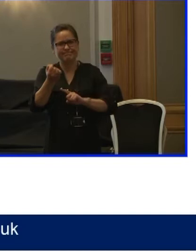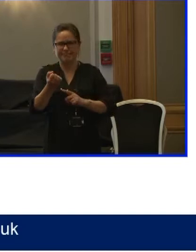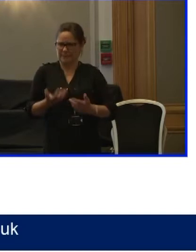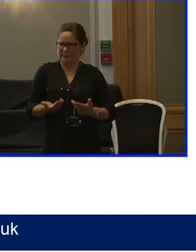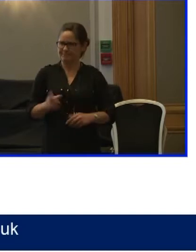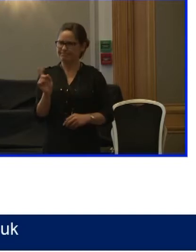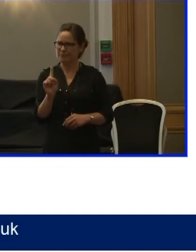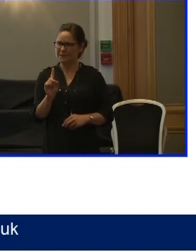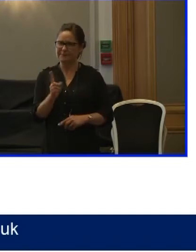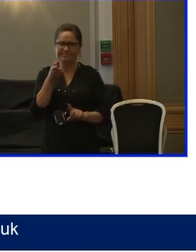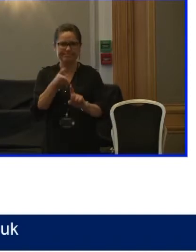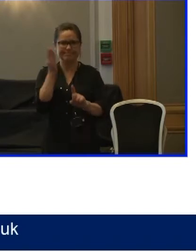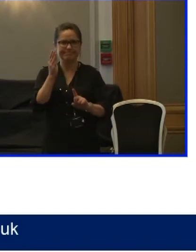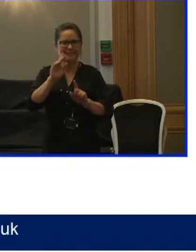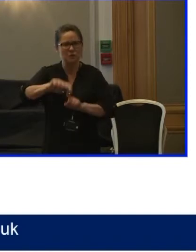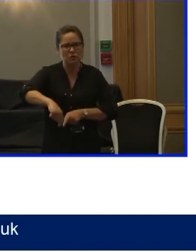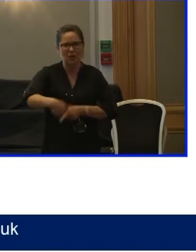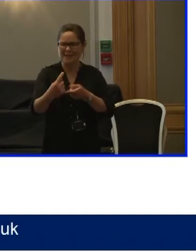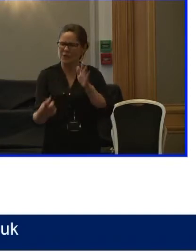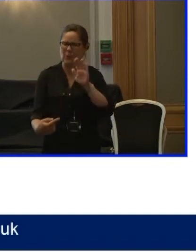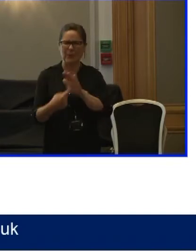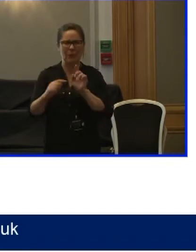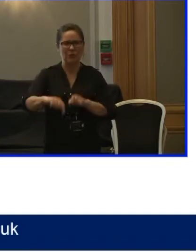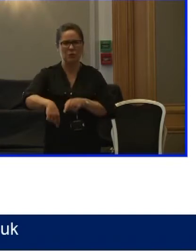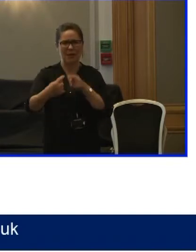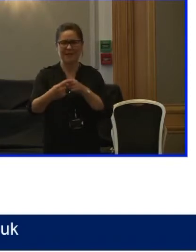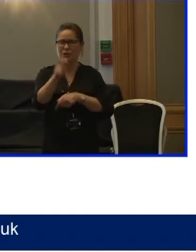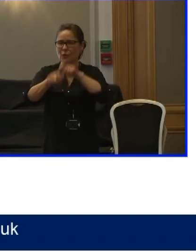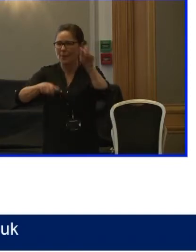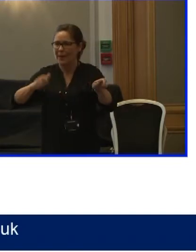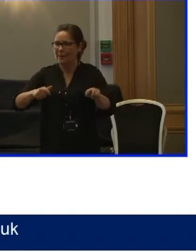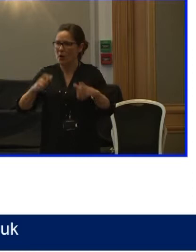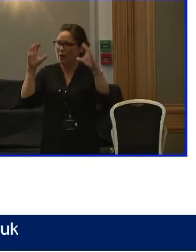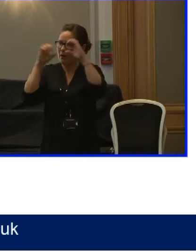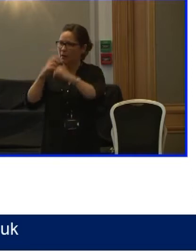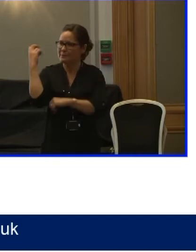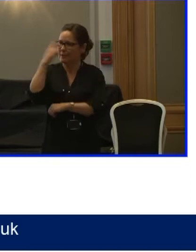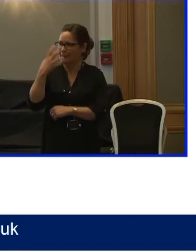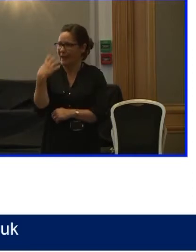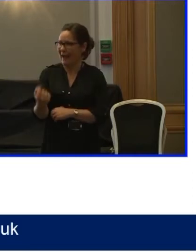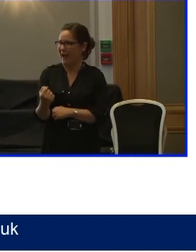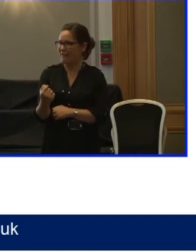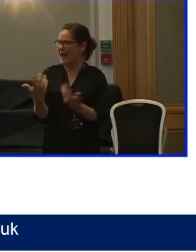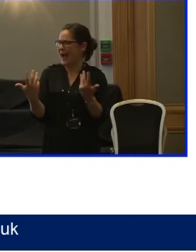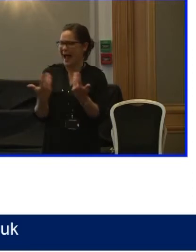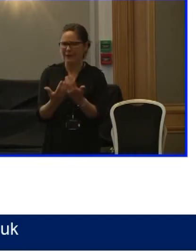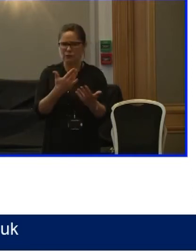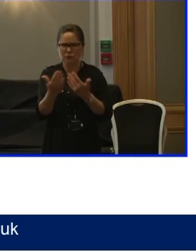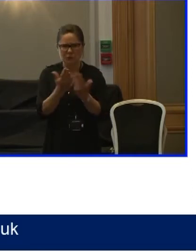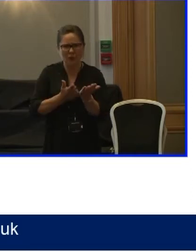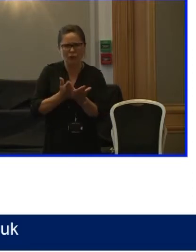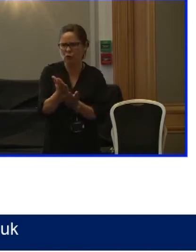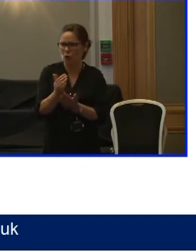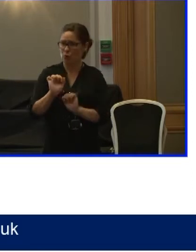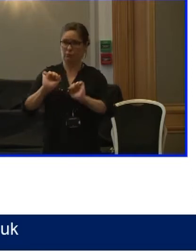the key challenges experienced by people living with inherited sight loss and being able to proactively address these in your day-to-day